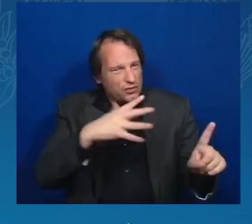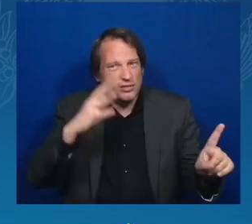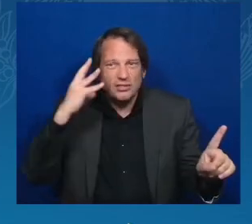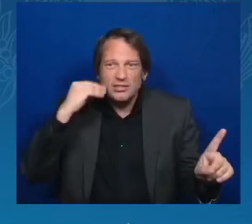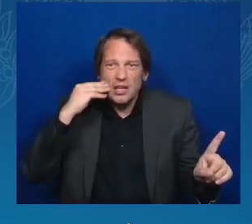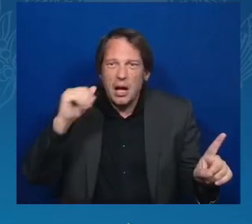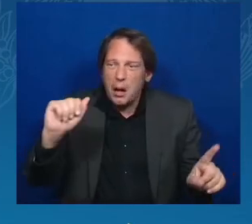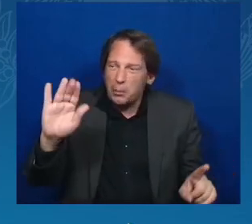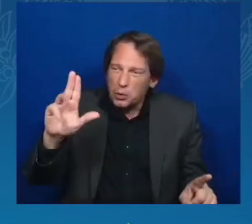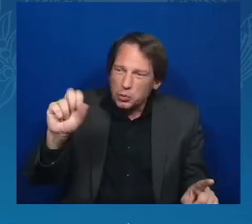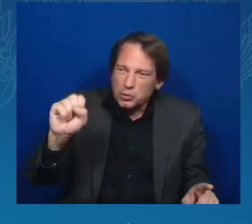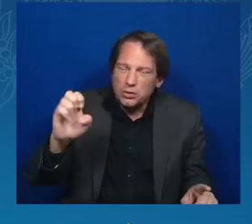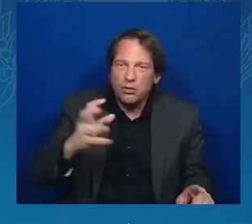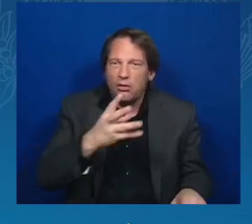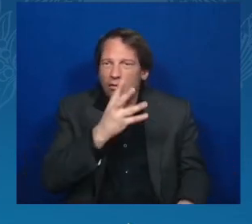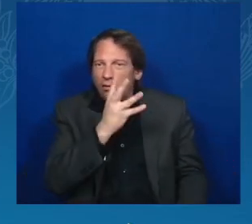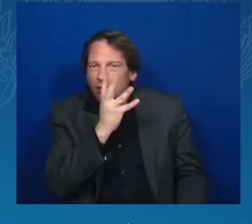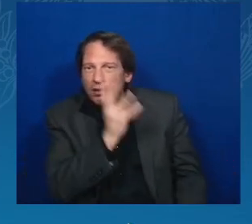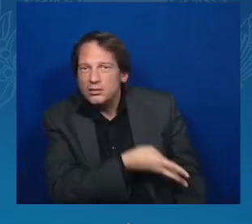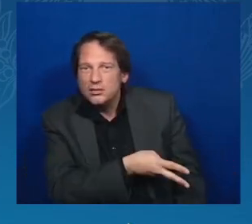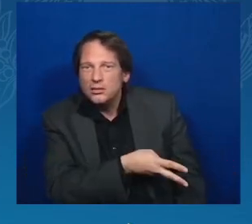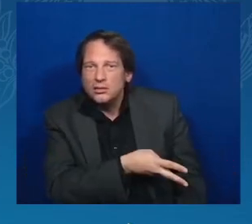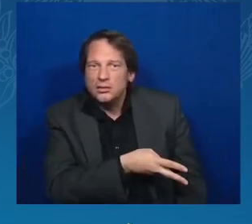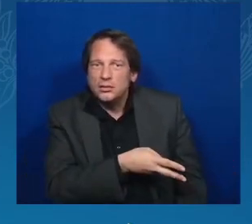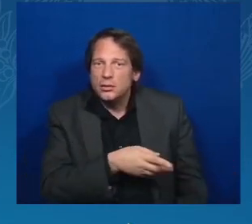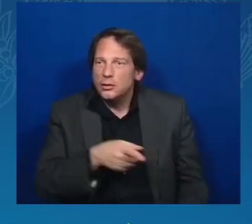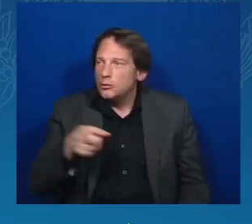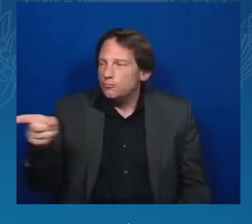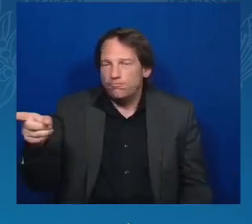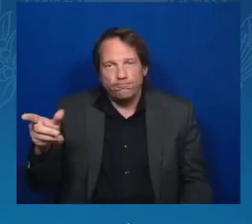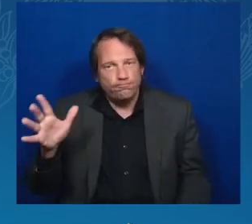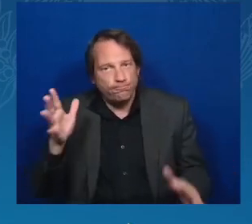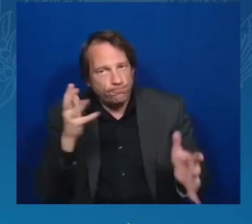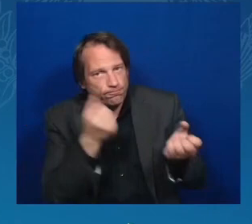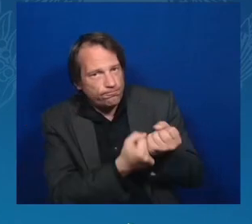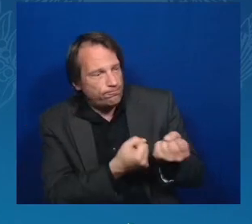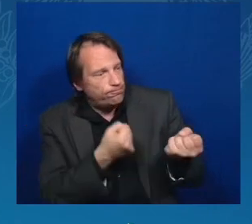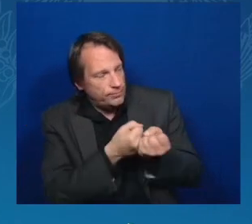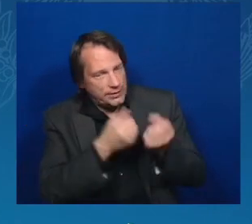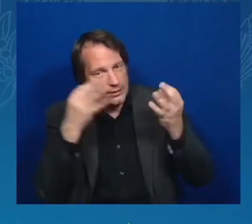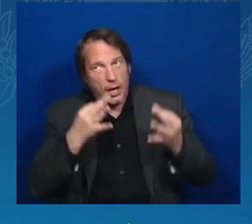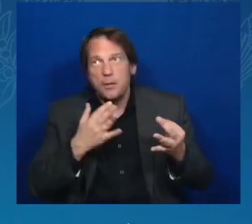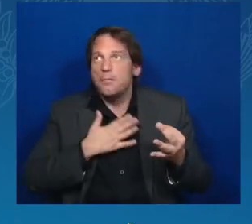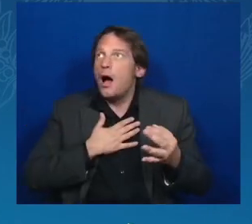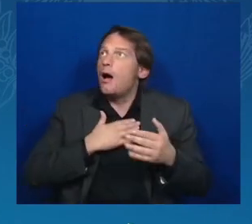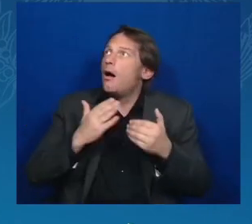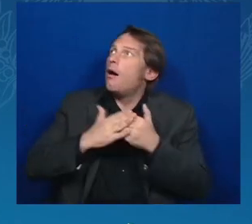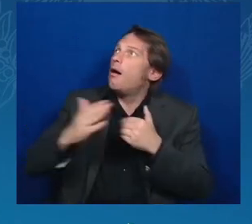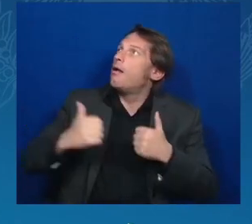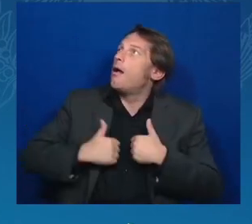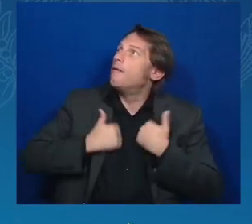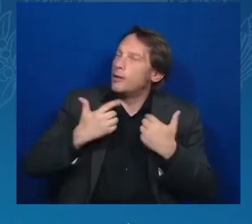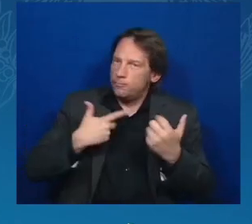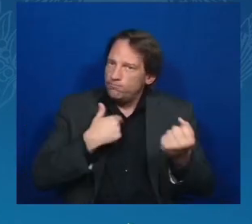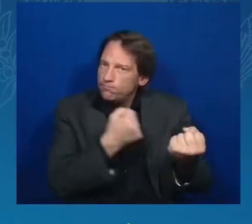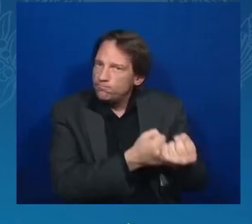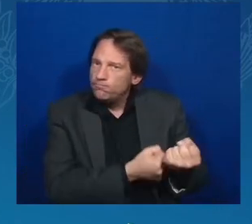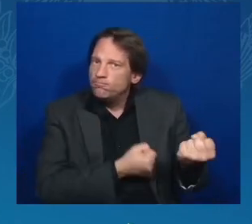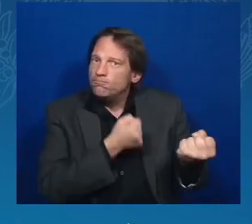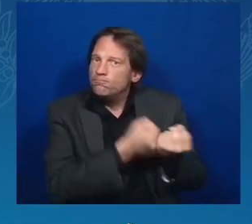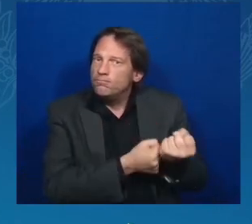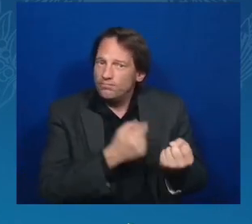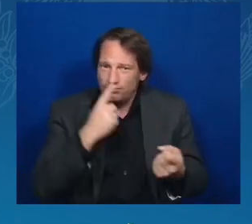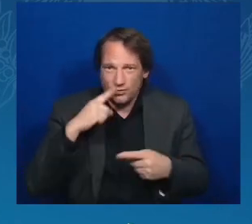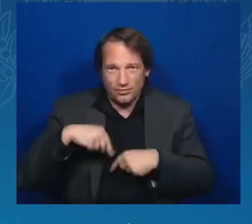what you have decided to do with your life for 20 years, carrying over $300,000 of